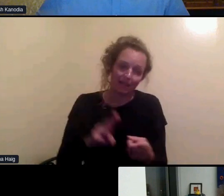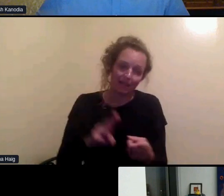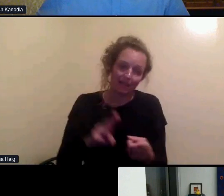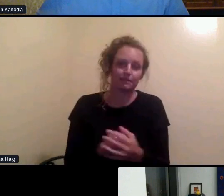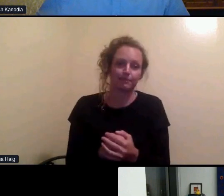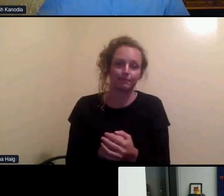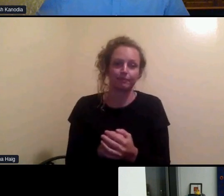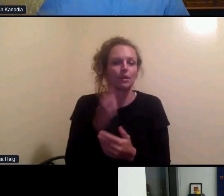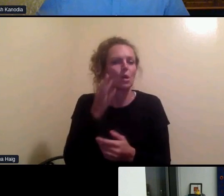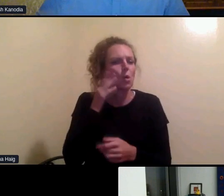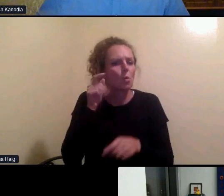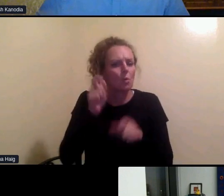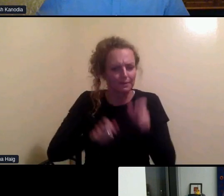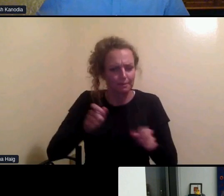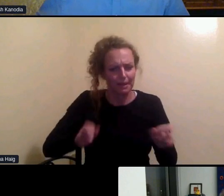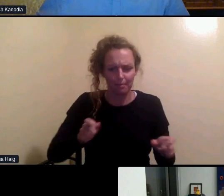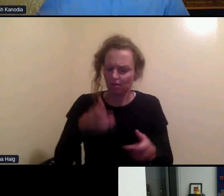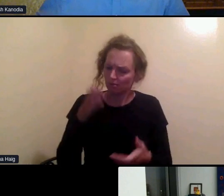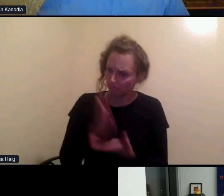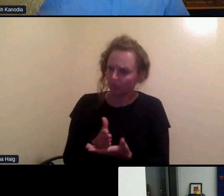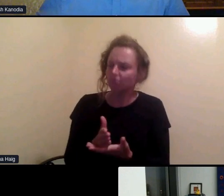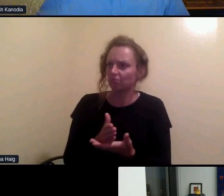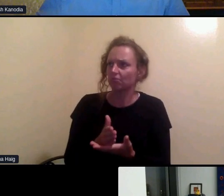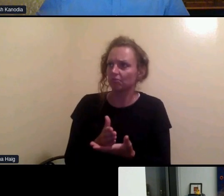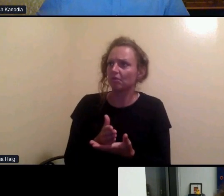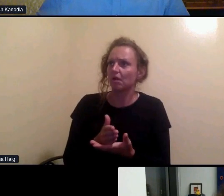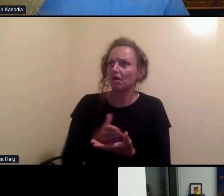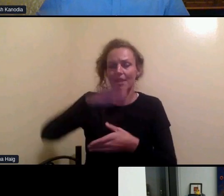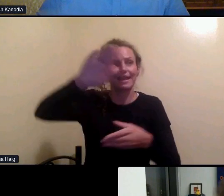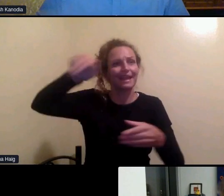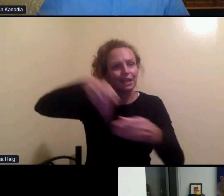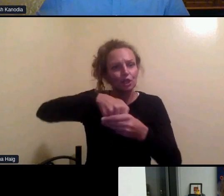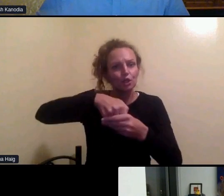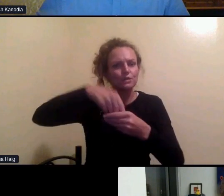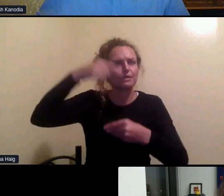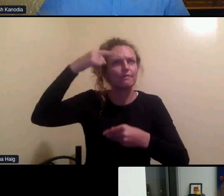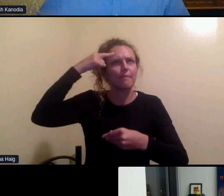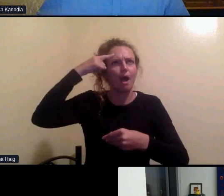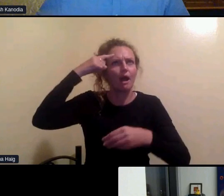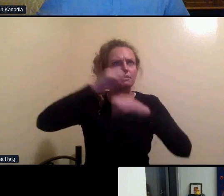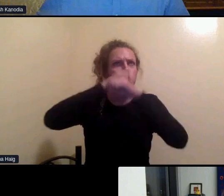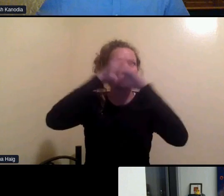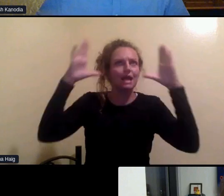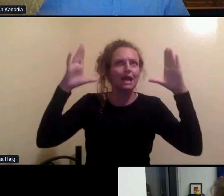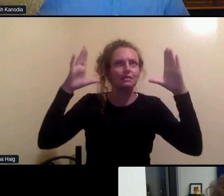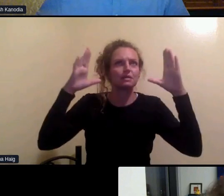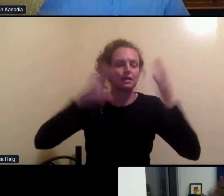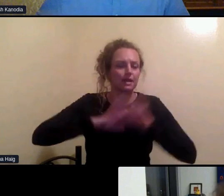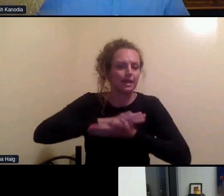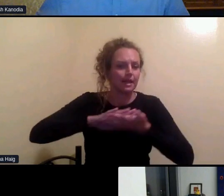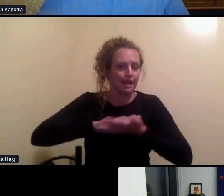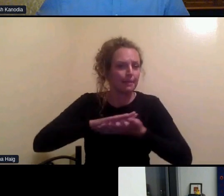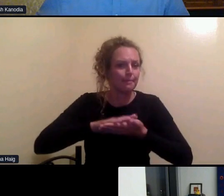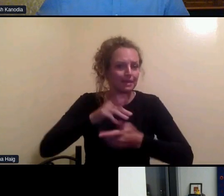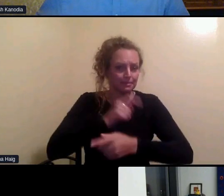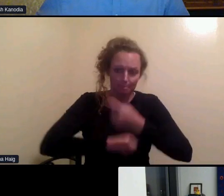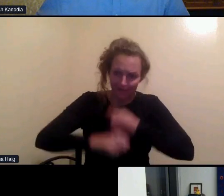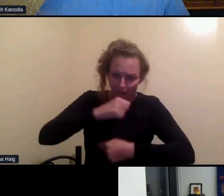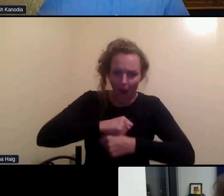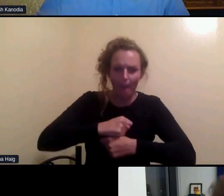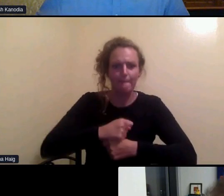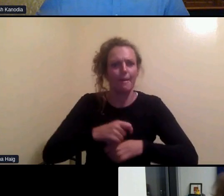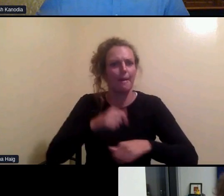times with an inclusive mindset, you do get into that deep user centered design, and it is better. You come out with better